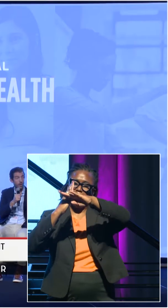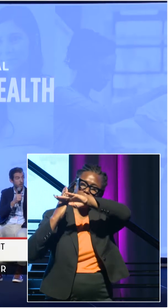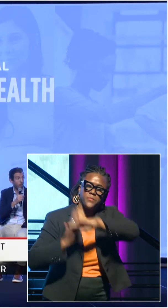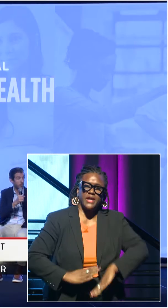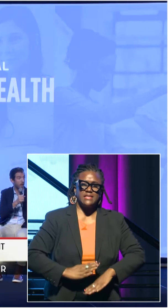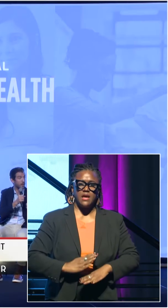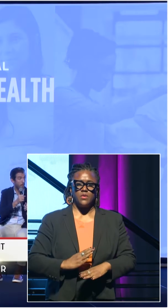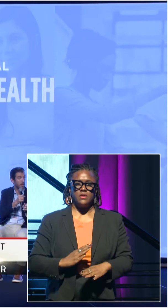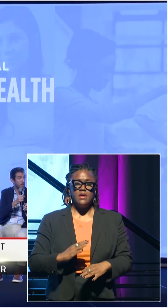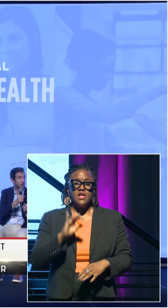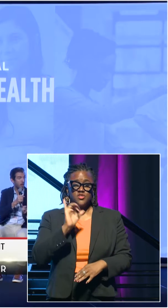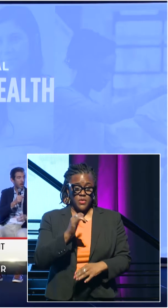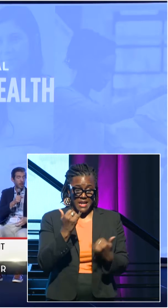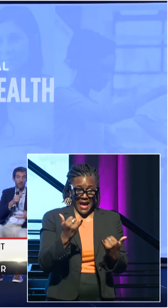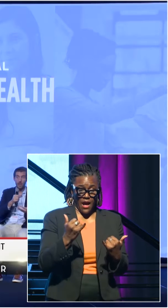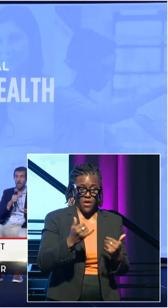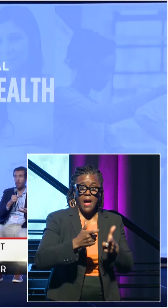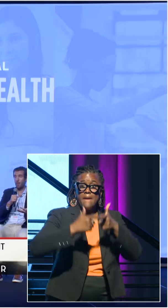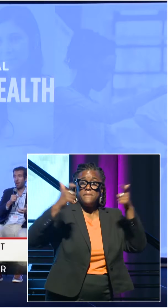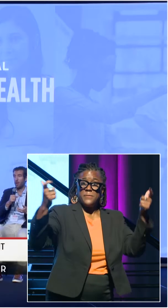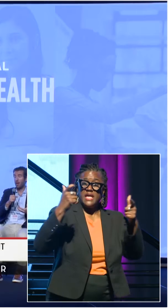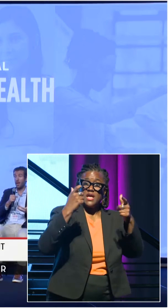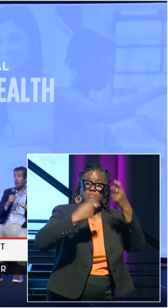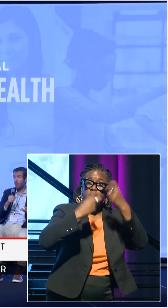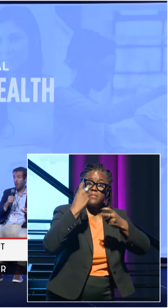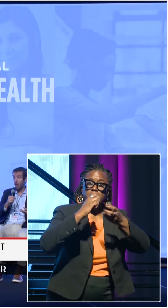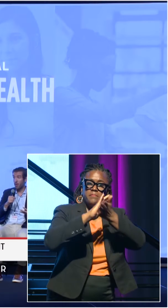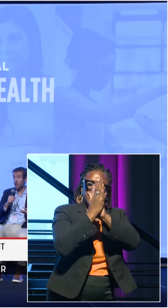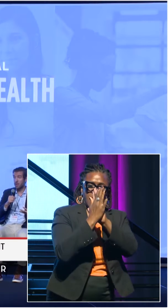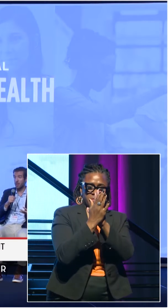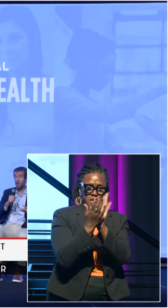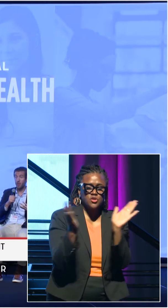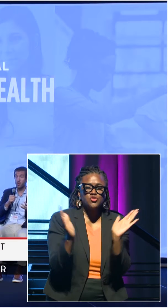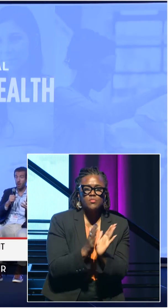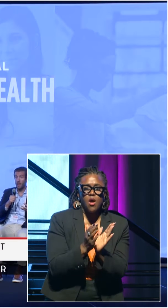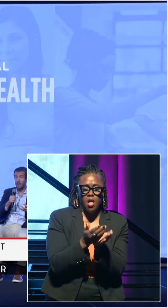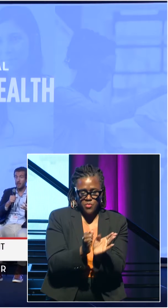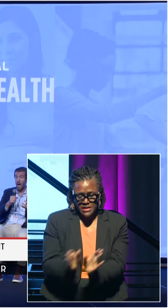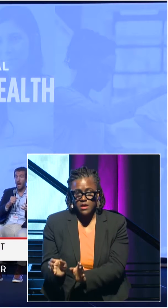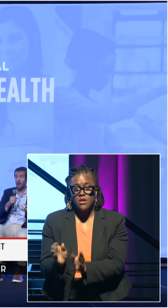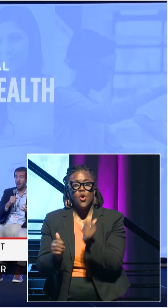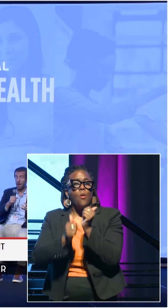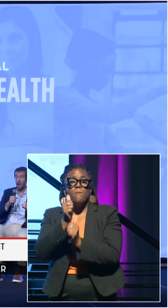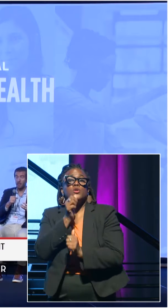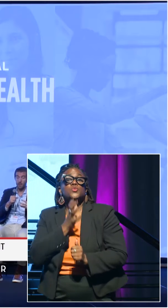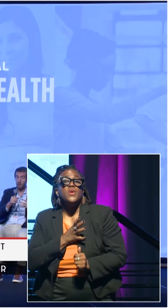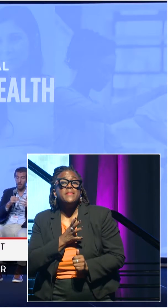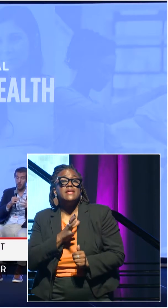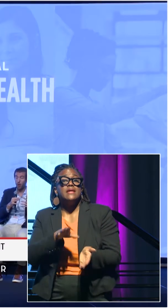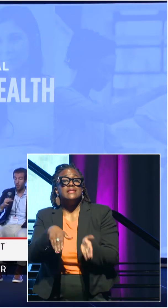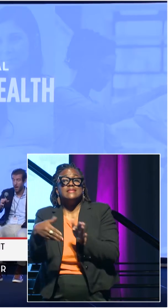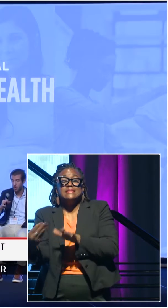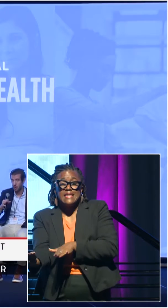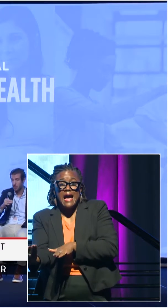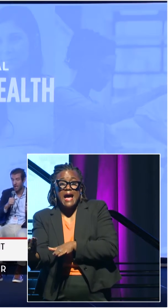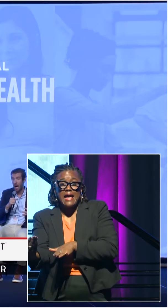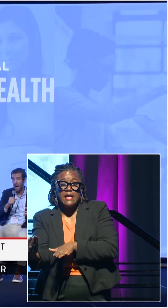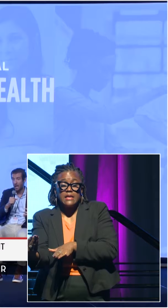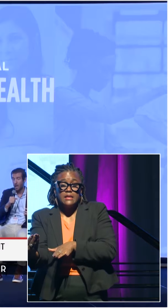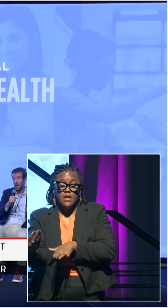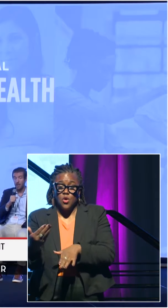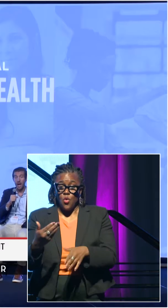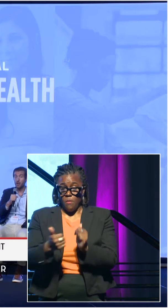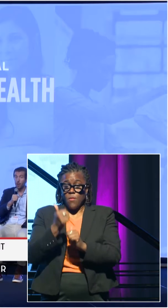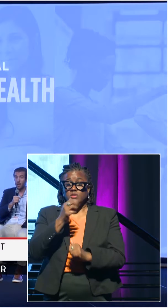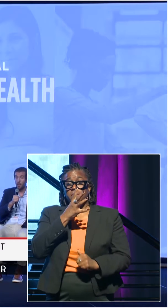into really small chunks and pieces. So for example, a lot of people don't know this. Most women die, the maternal patients